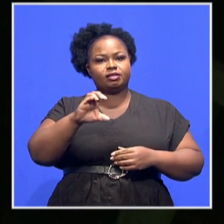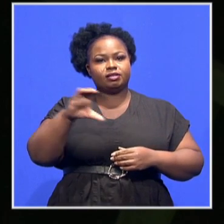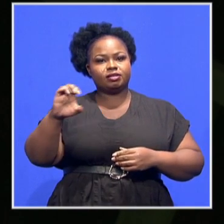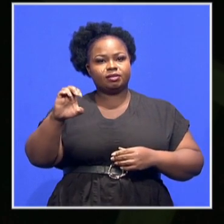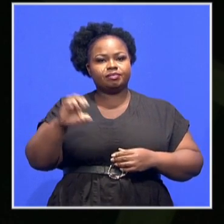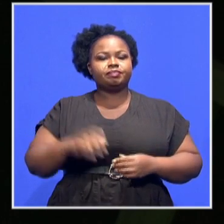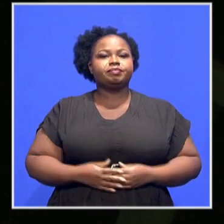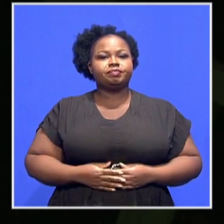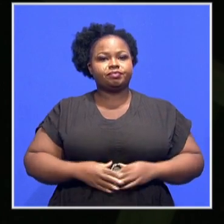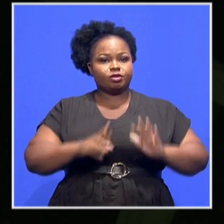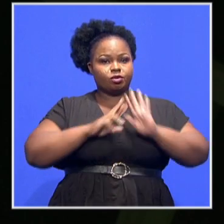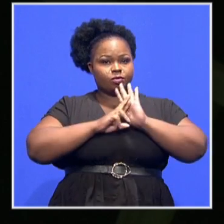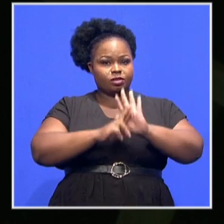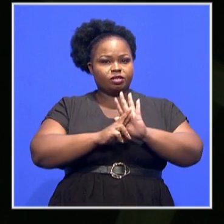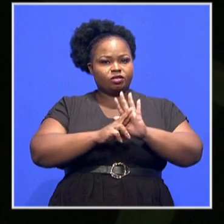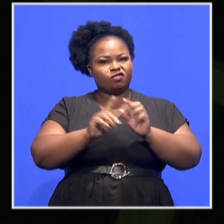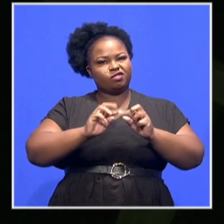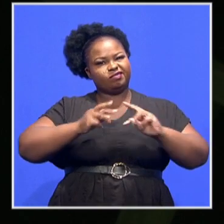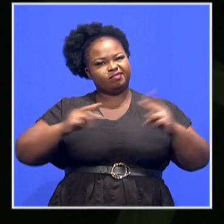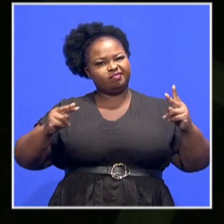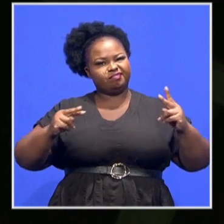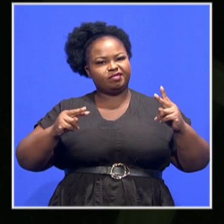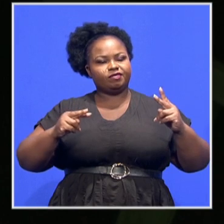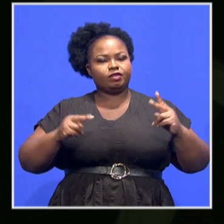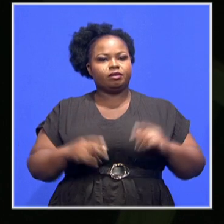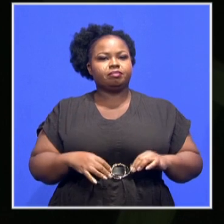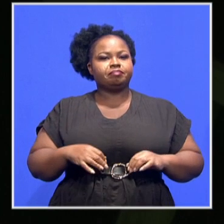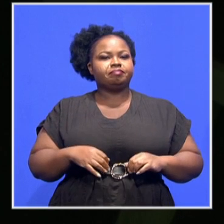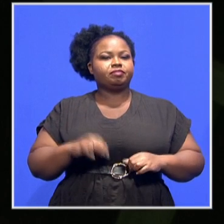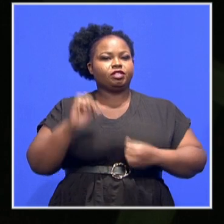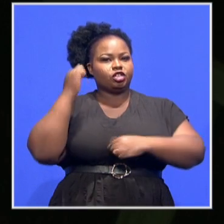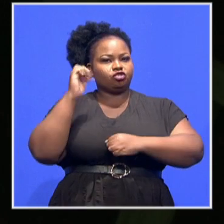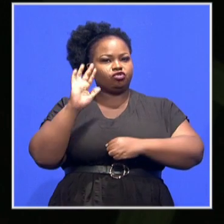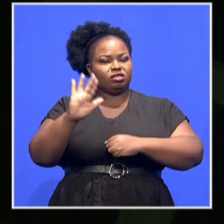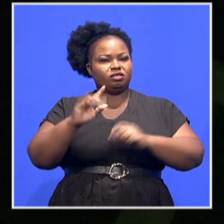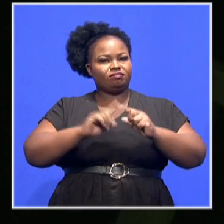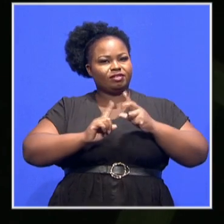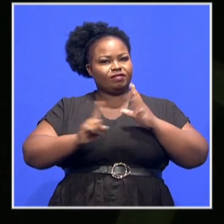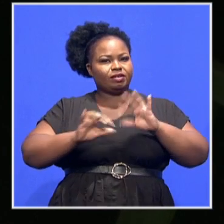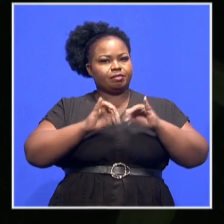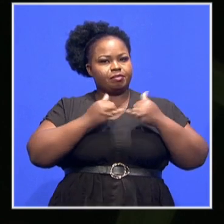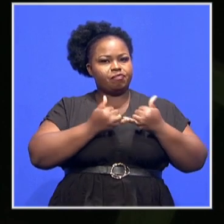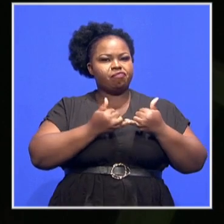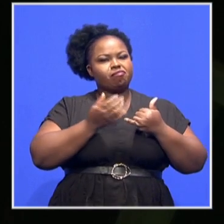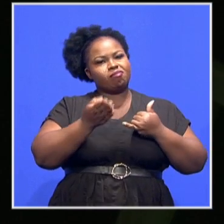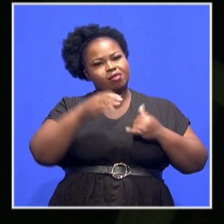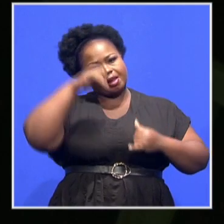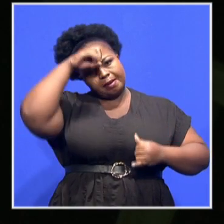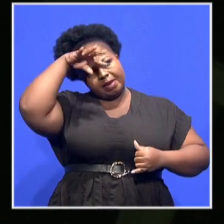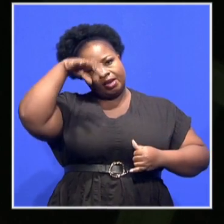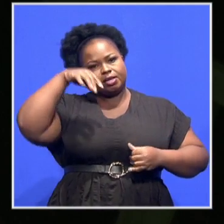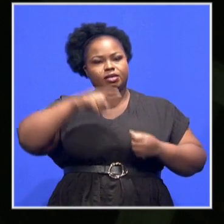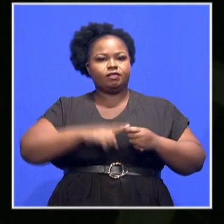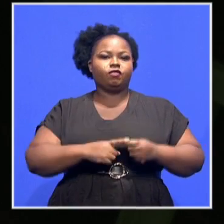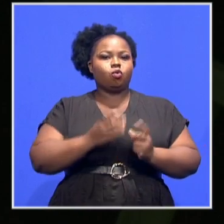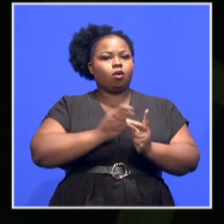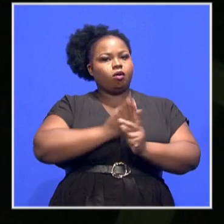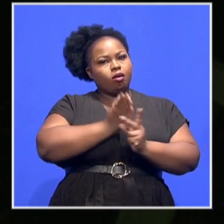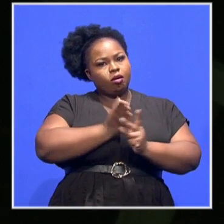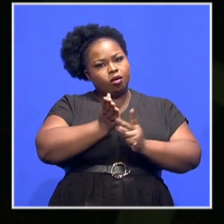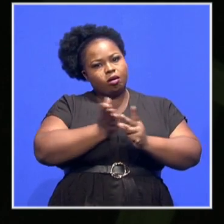representatives of industry and in fact leaders of industry, the mining industry and other